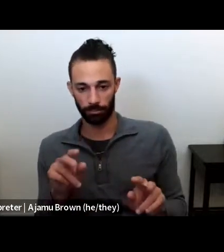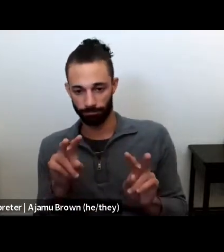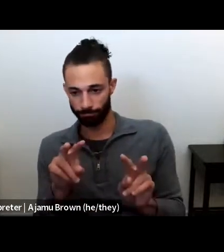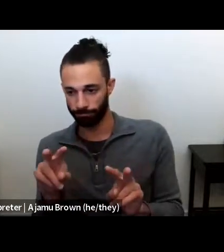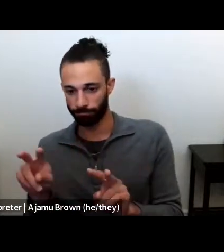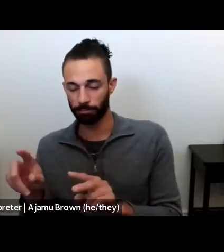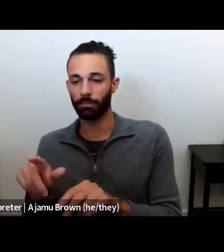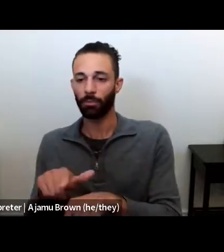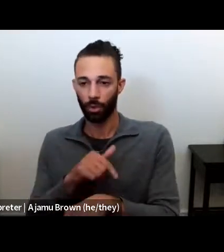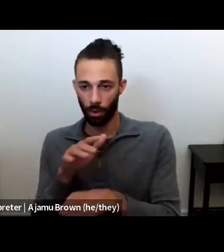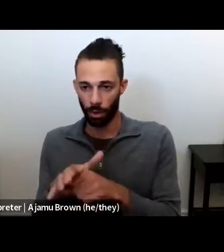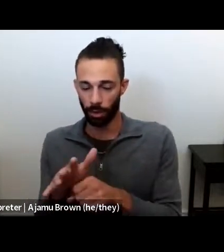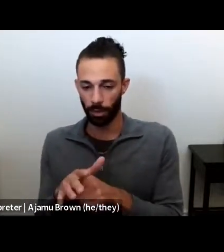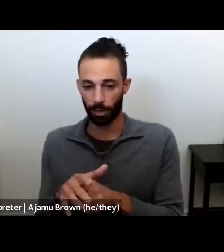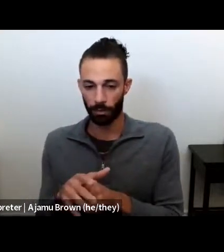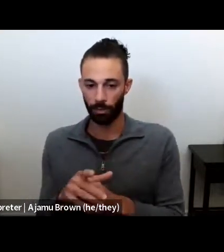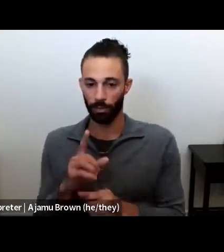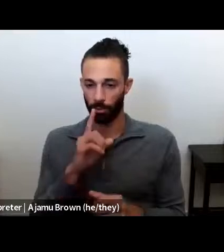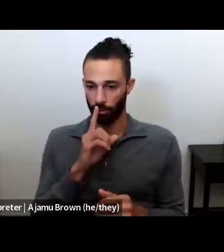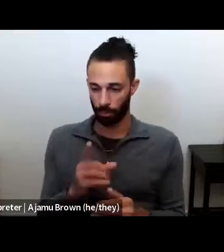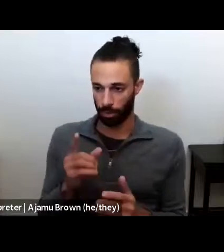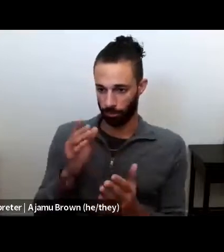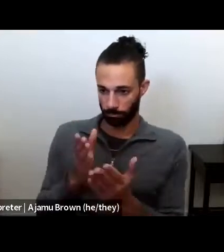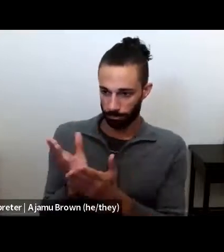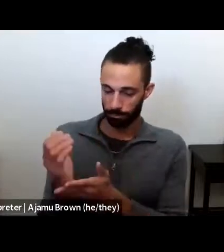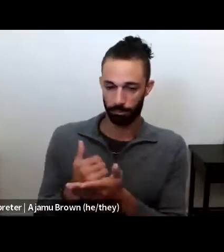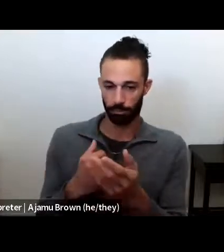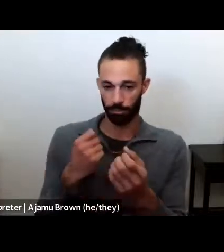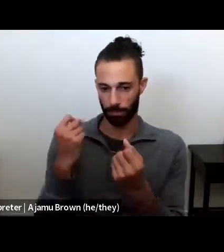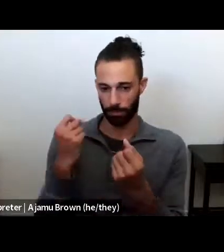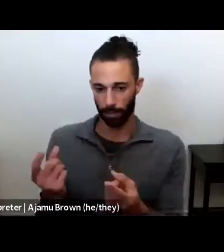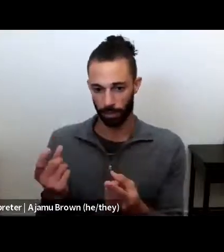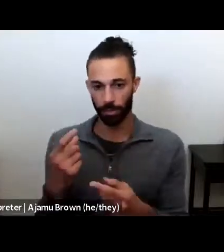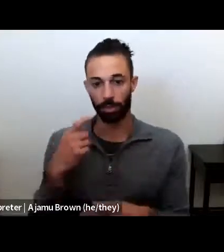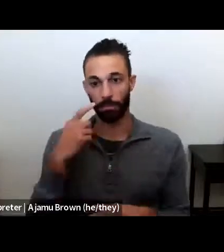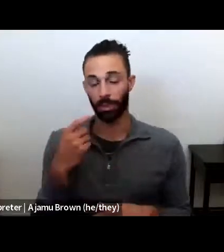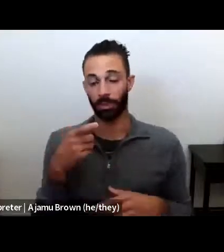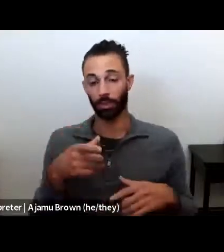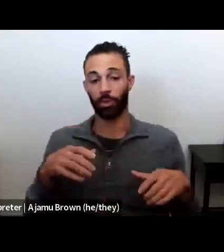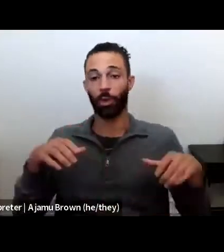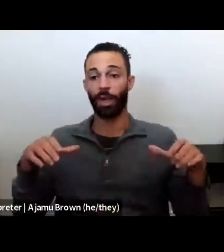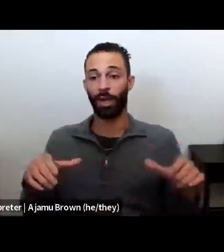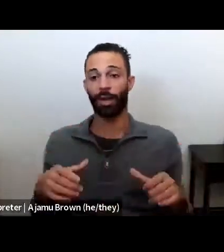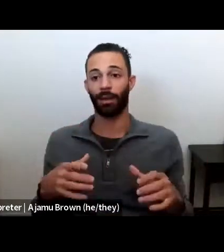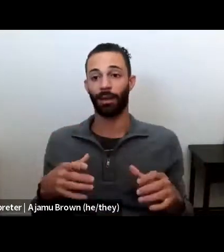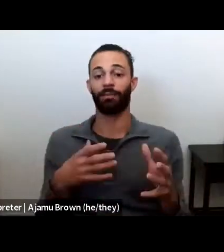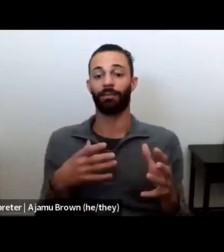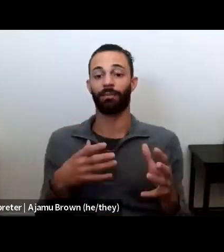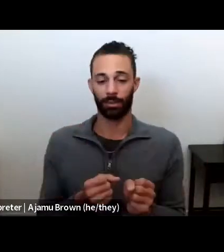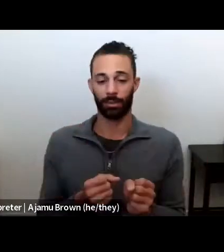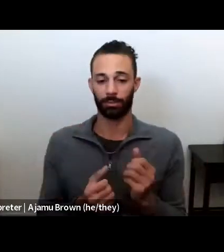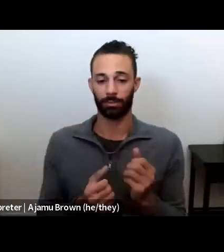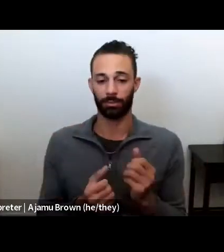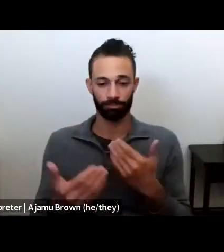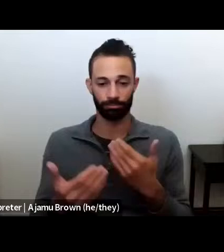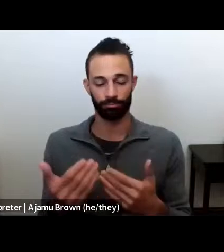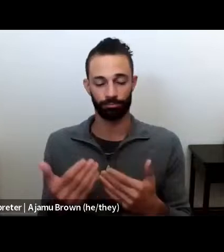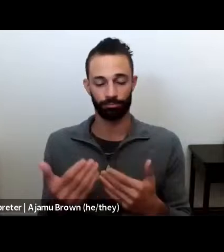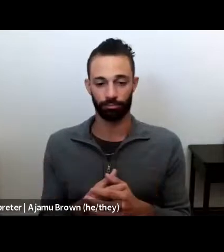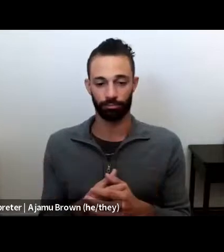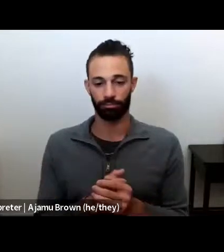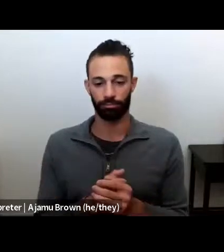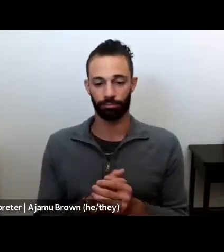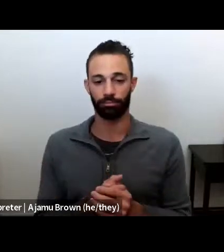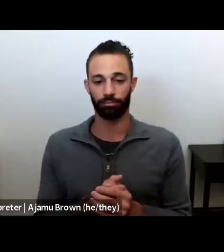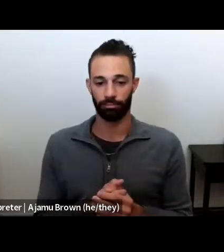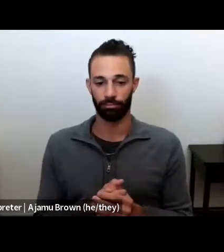to like really get the dimensions of it because you act fast, very, very fast.